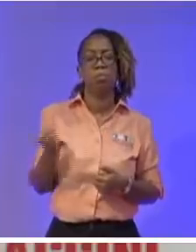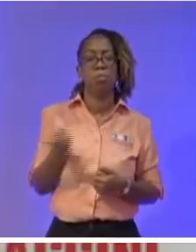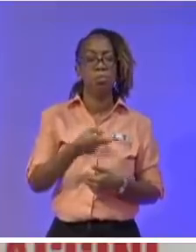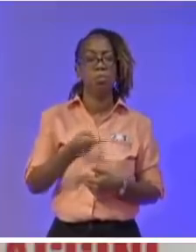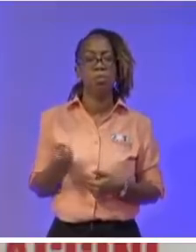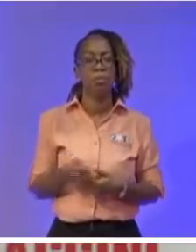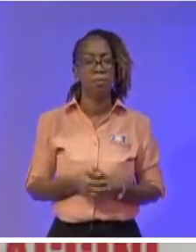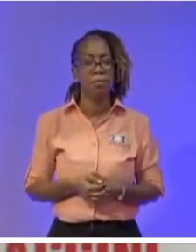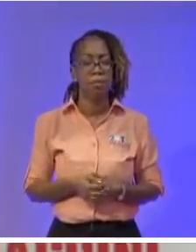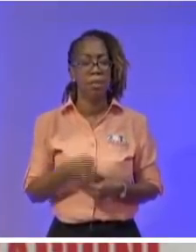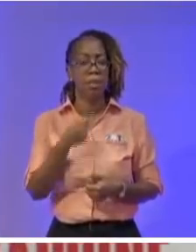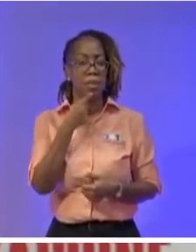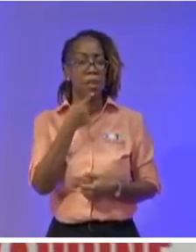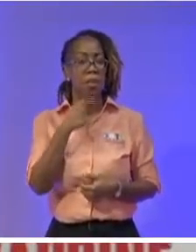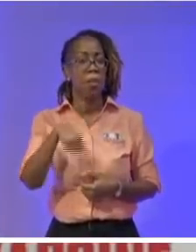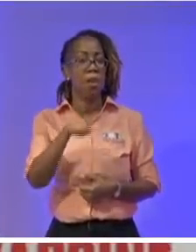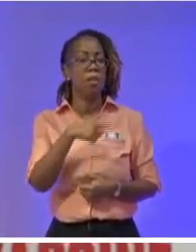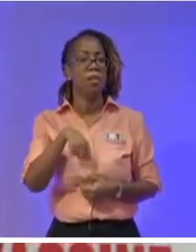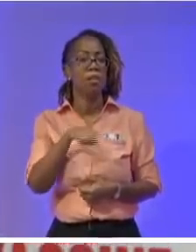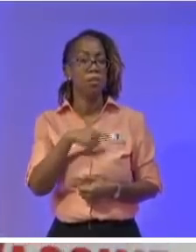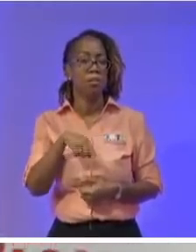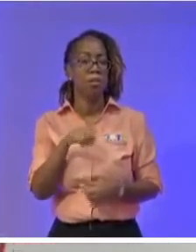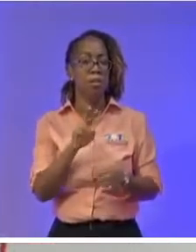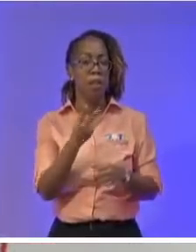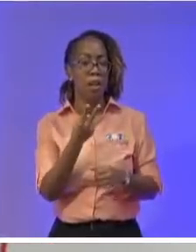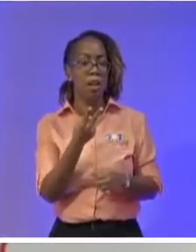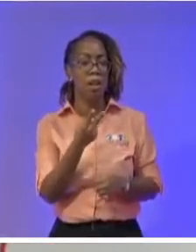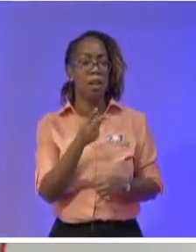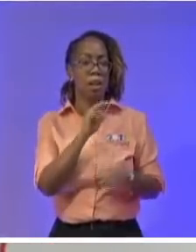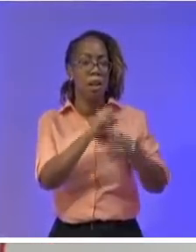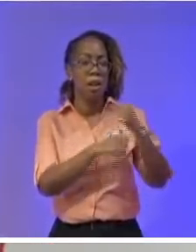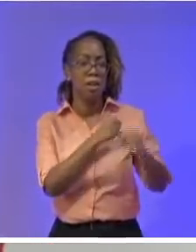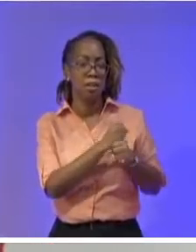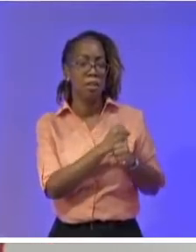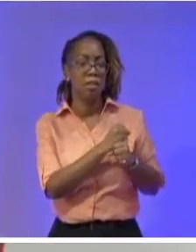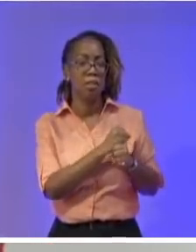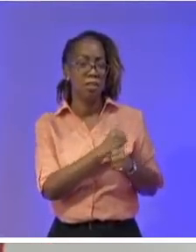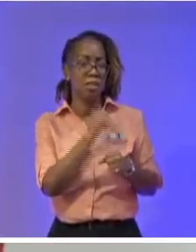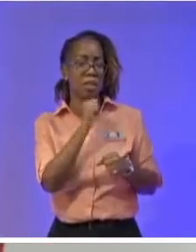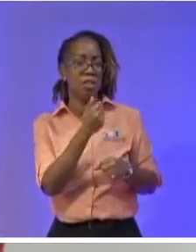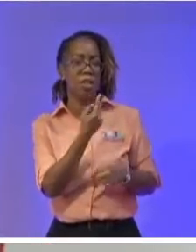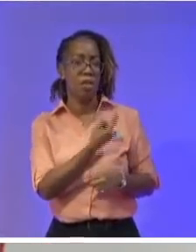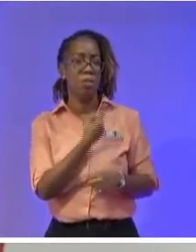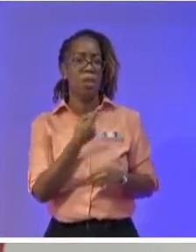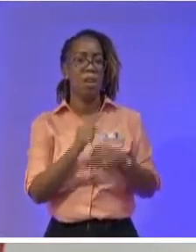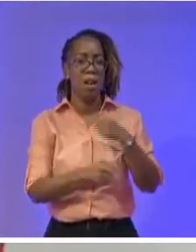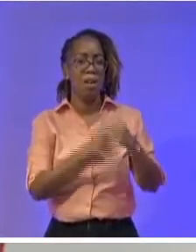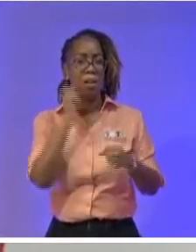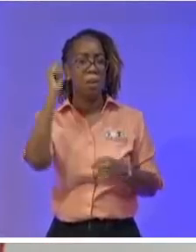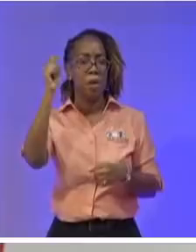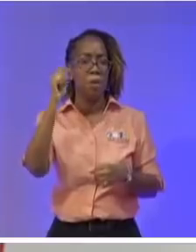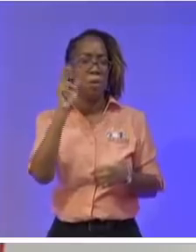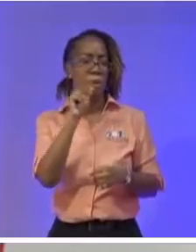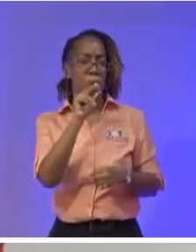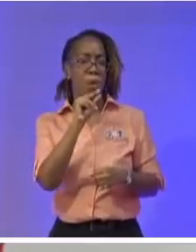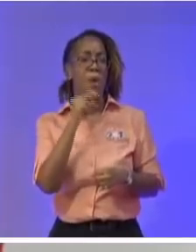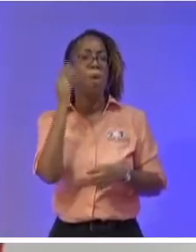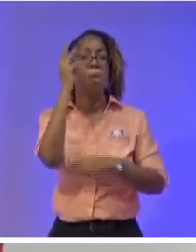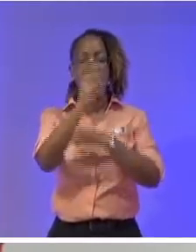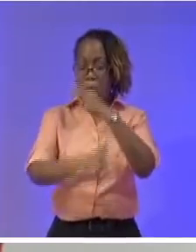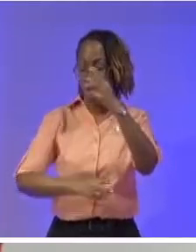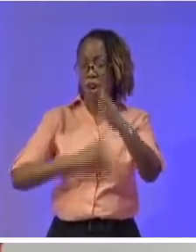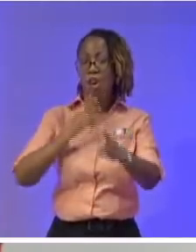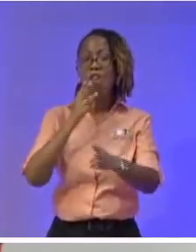in the second year, it is not Trinidad and Tobago alone in the second year. The world, Prior, the